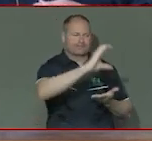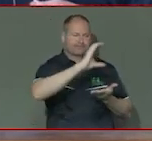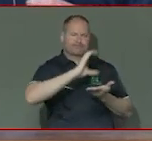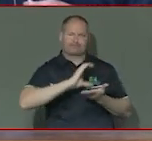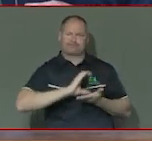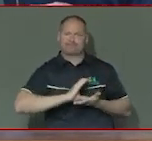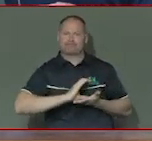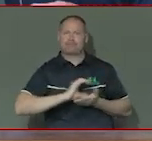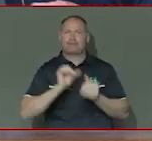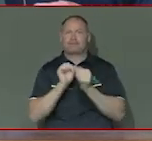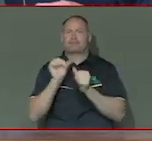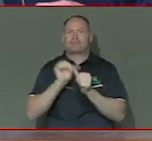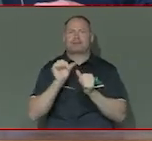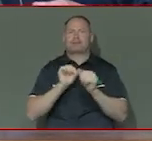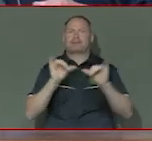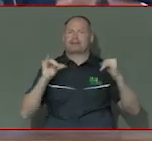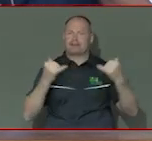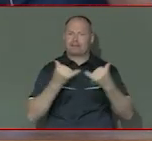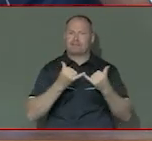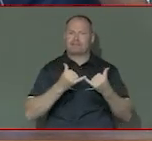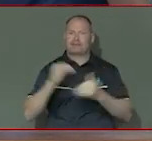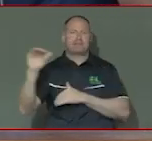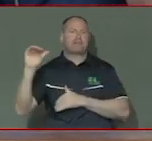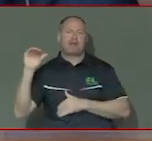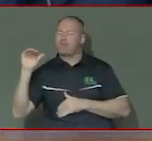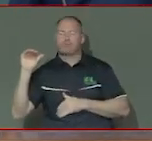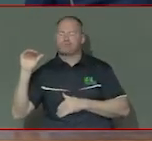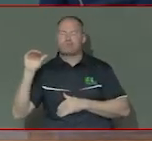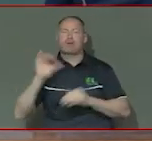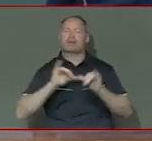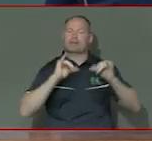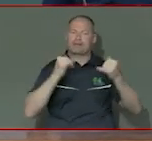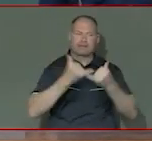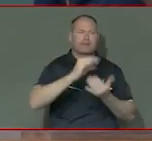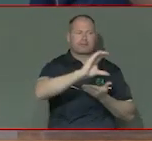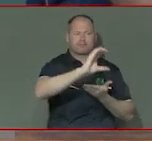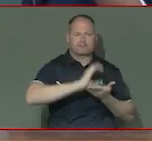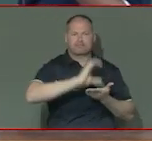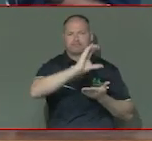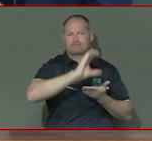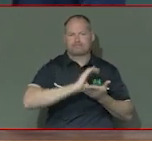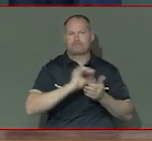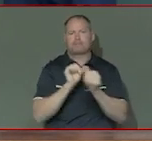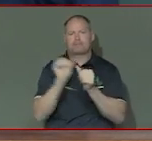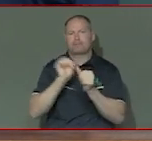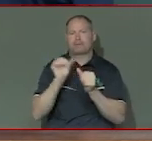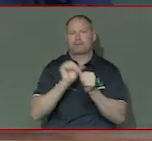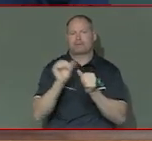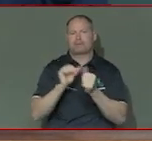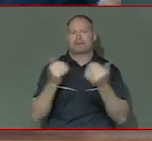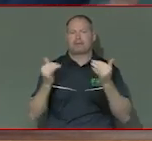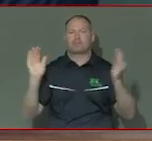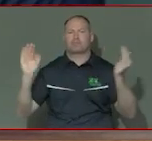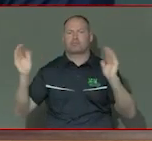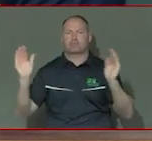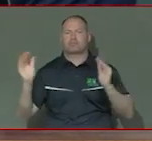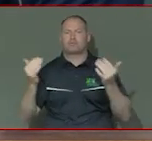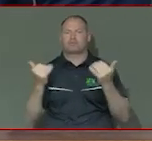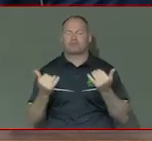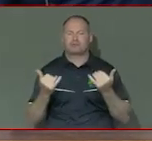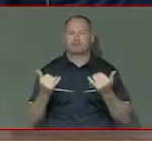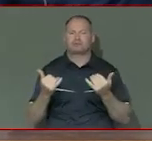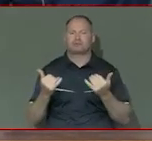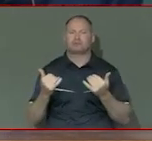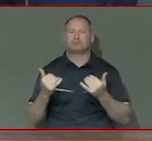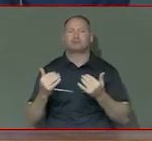the company. All right. So remember, shareholders' equity we compare to the fixed deposit. Return on